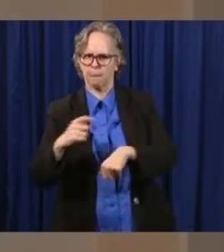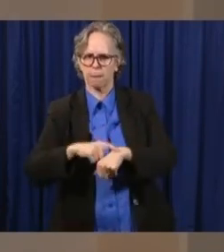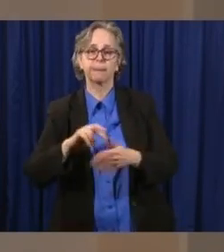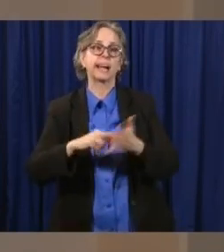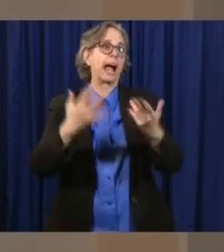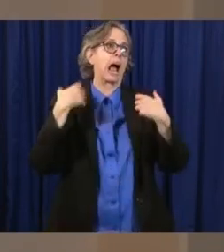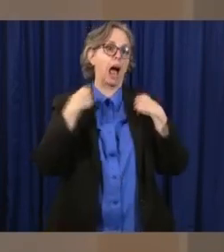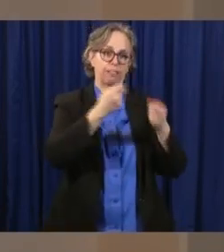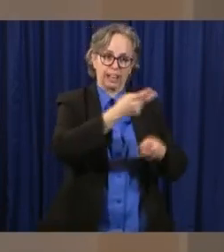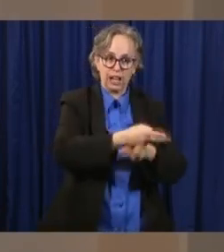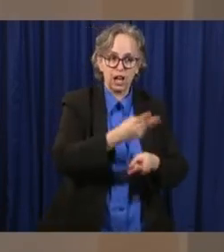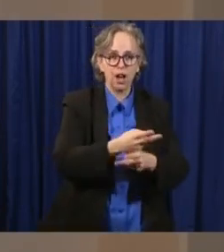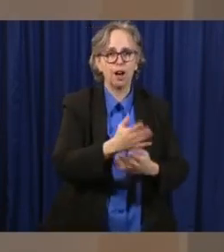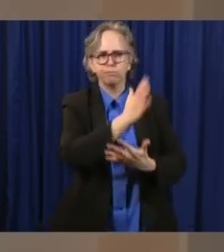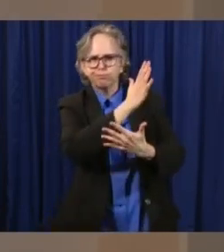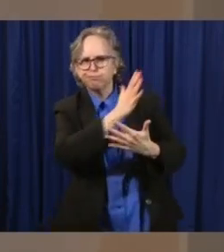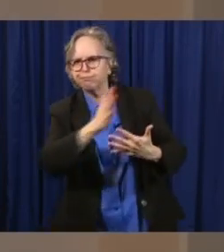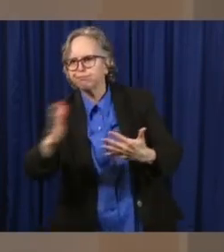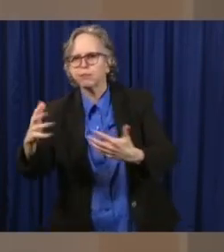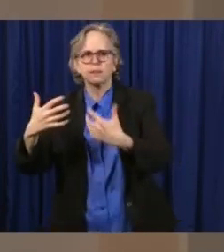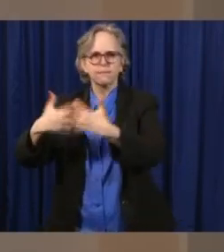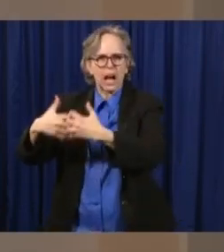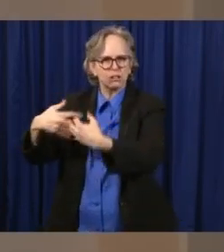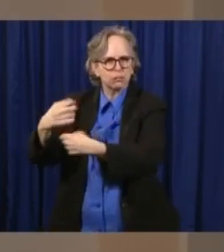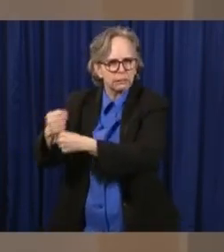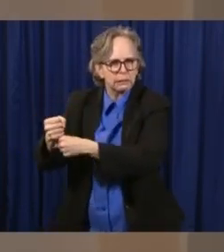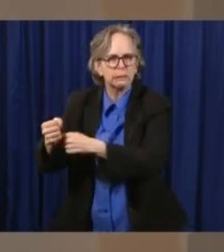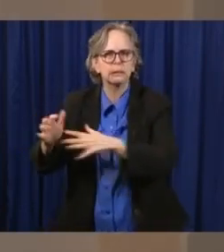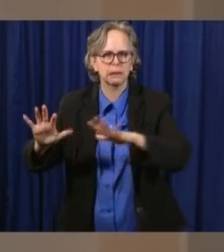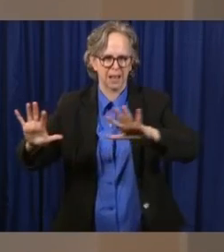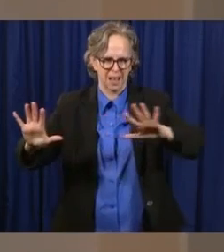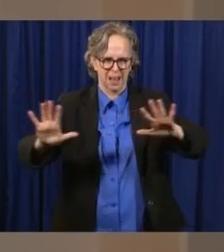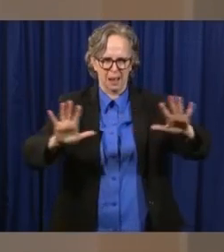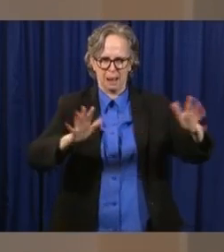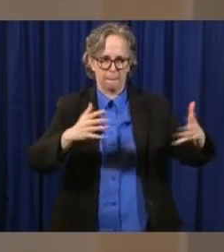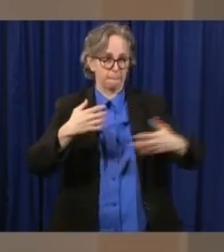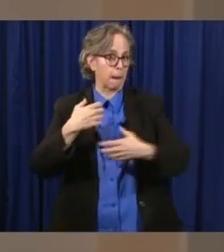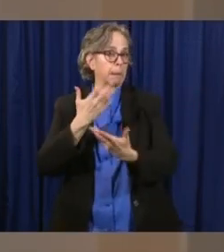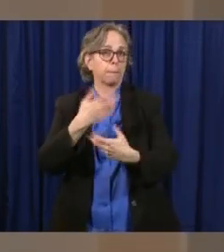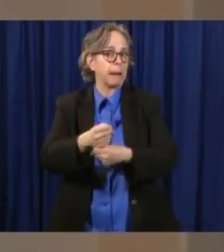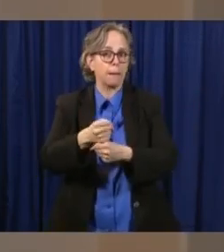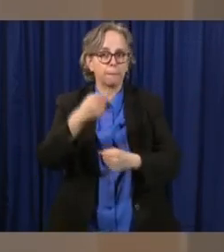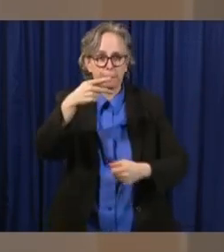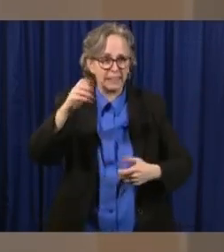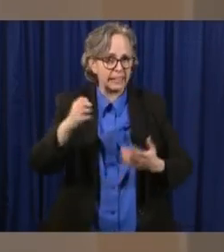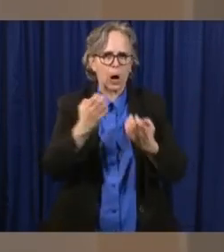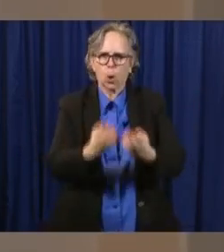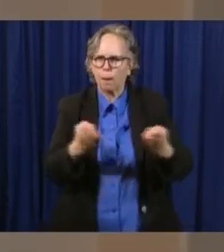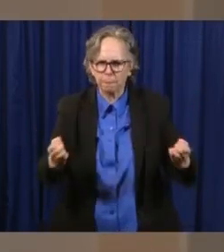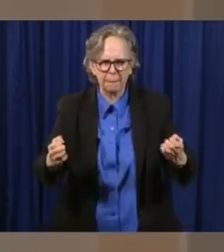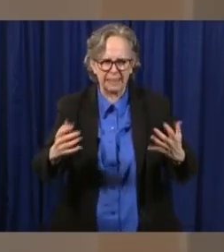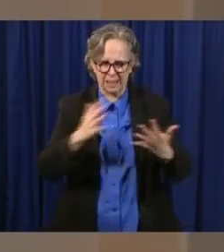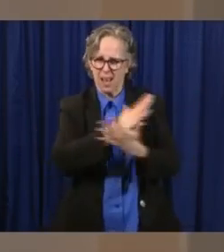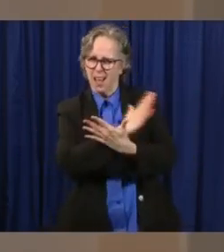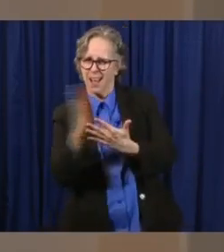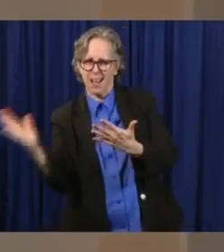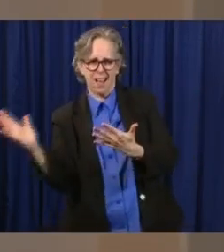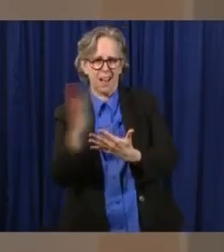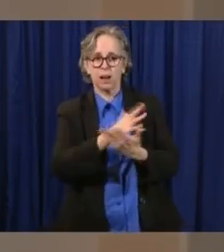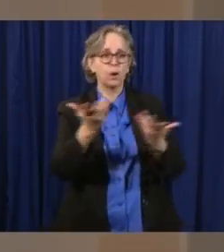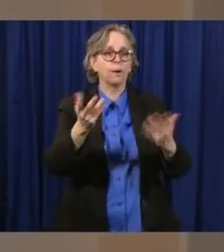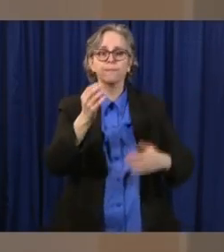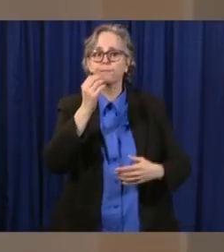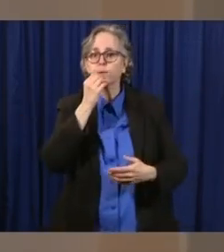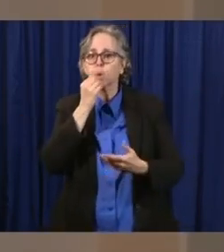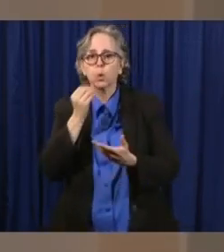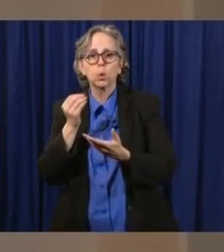to manufacturing that maybe is ramping up to make some of the PPEs and critical equipment, to the food supply chain.